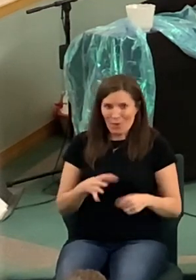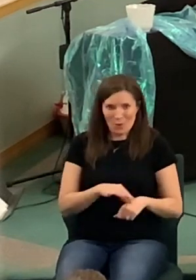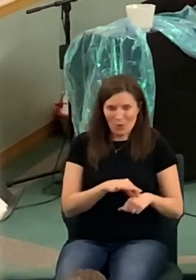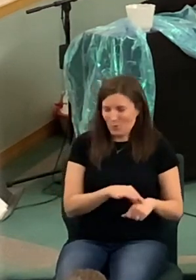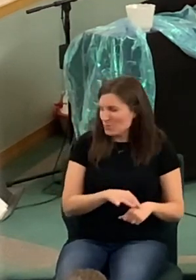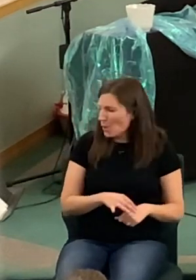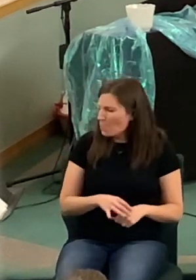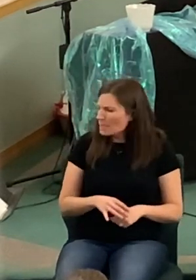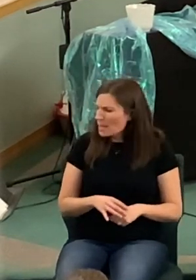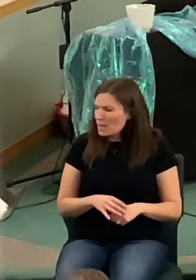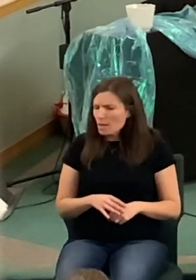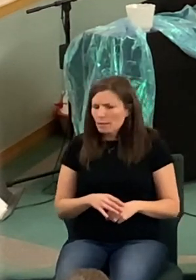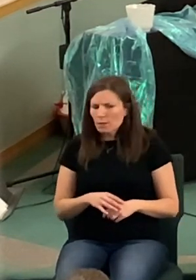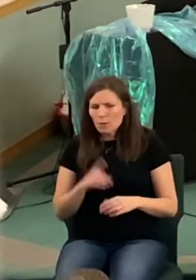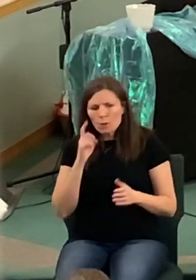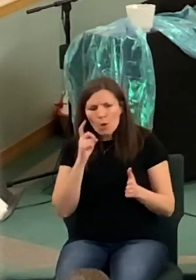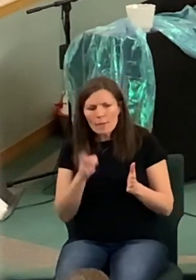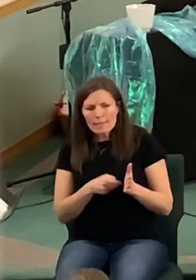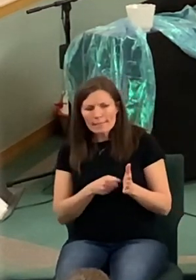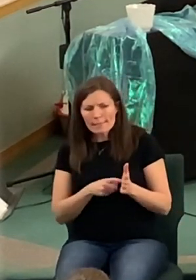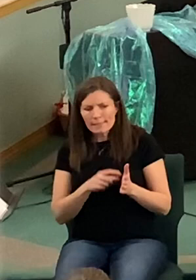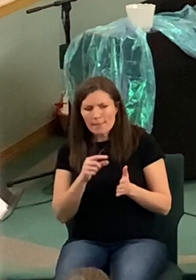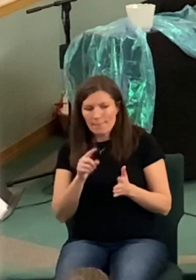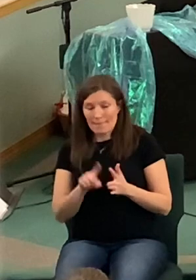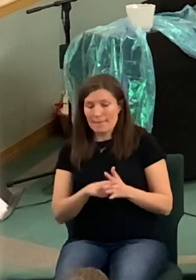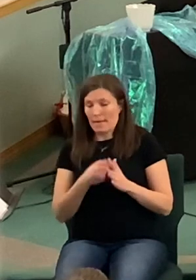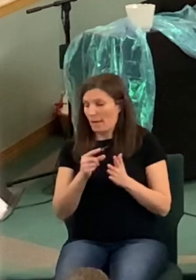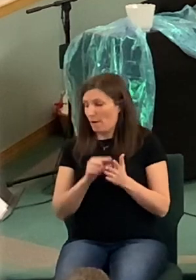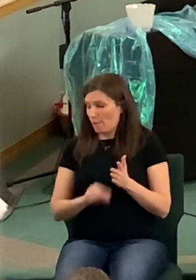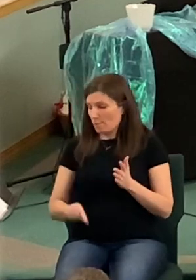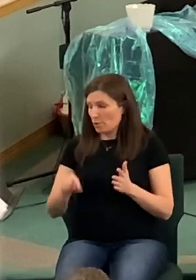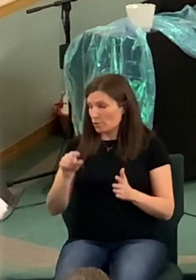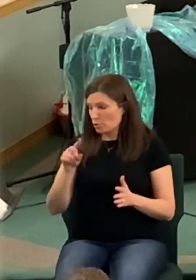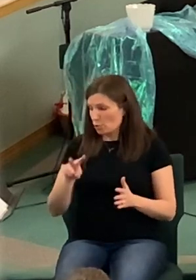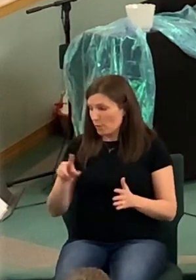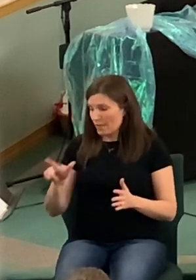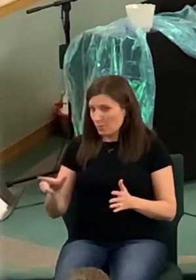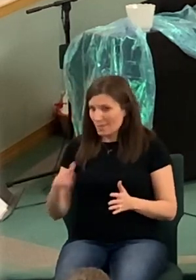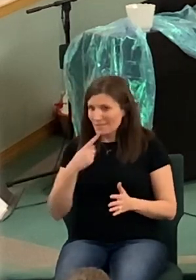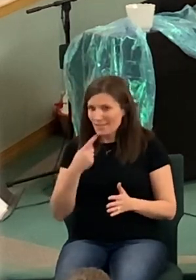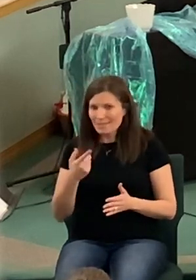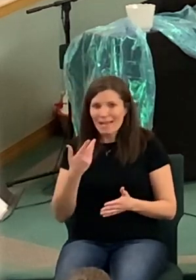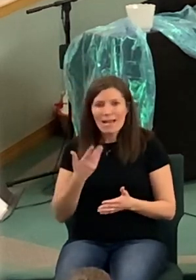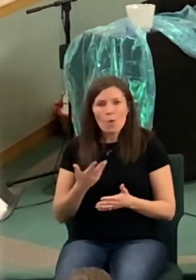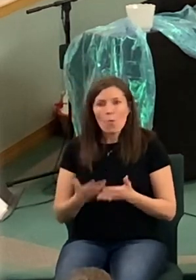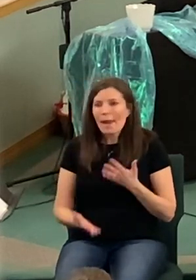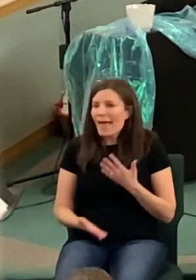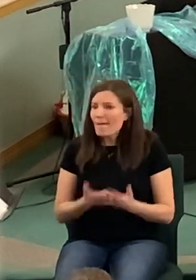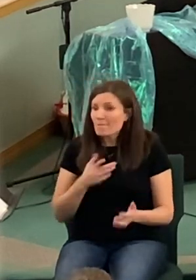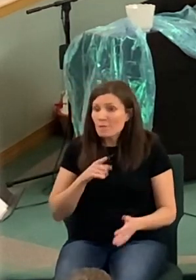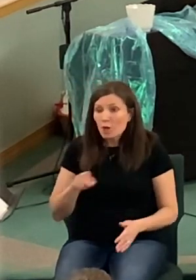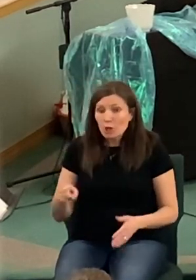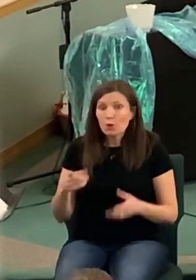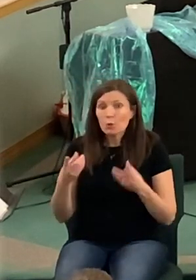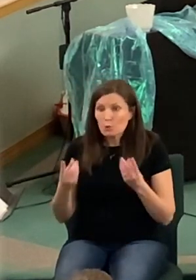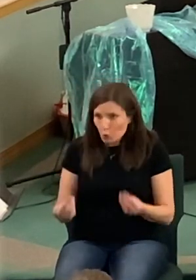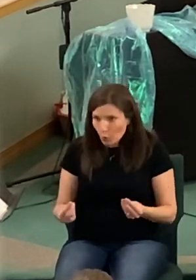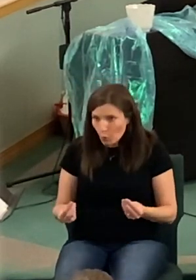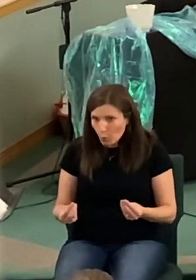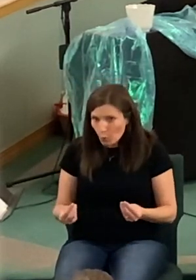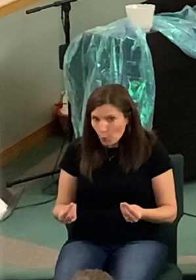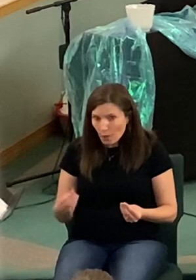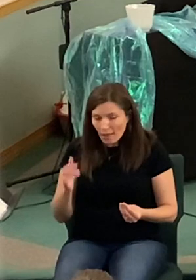there. He says, whatever you do. This is addressed to all